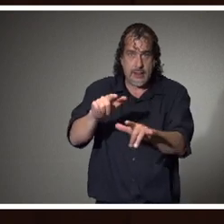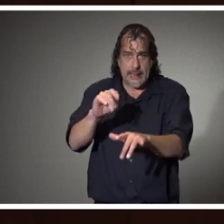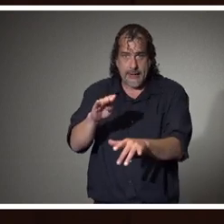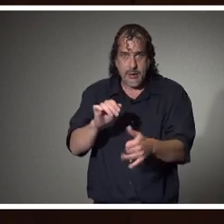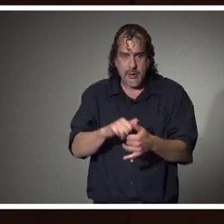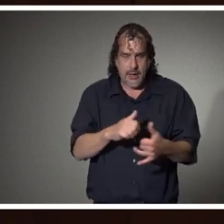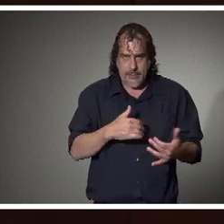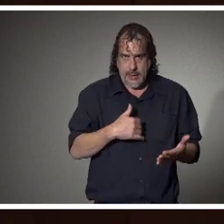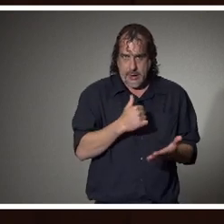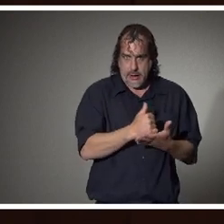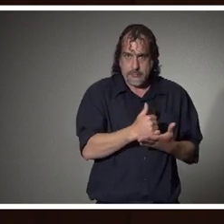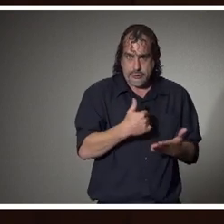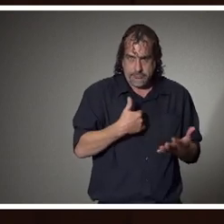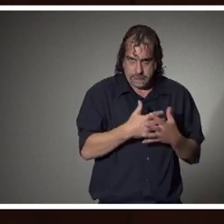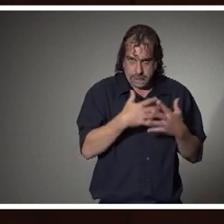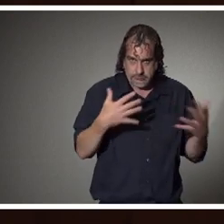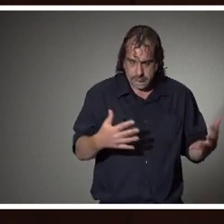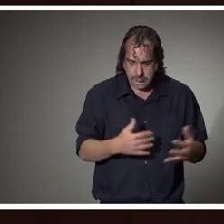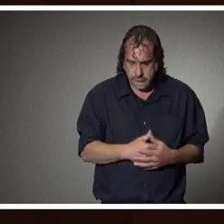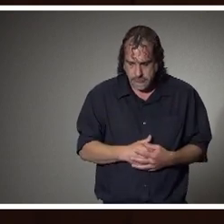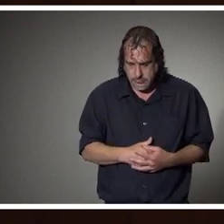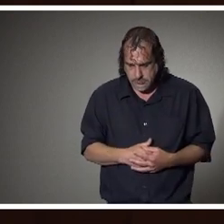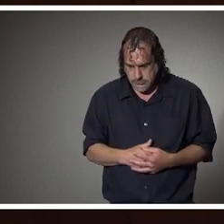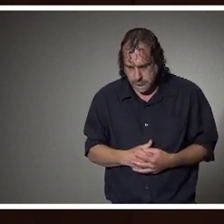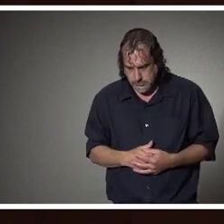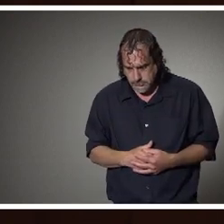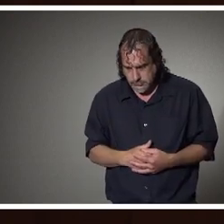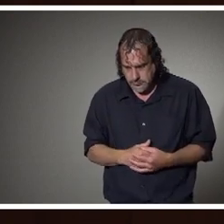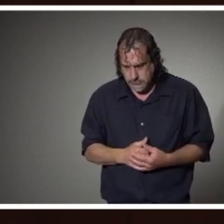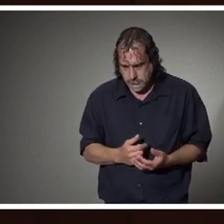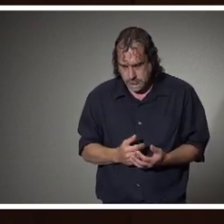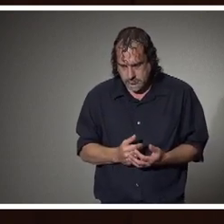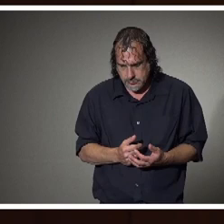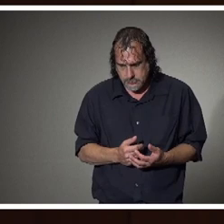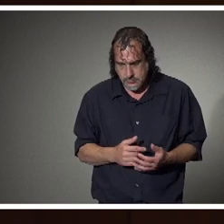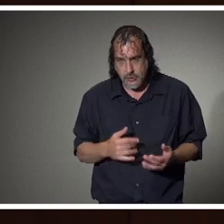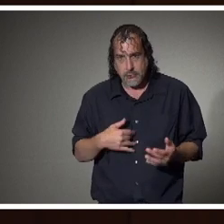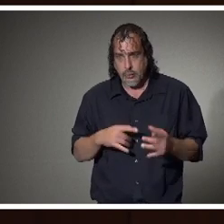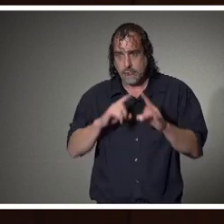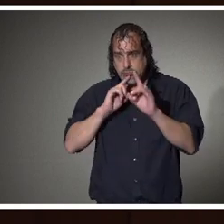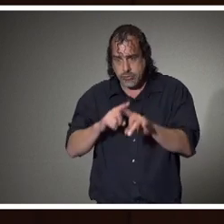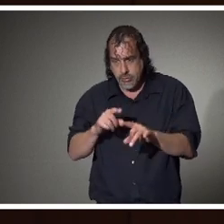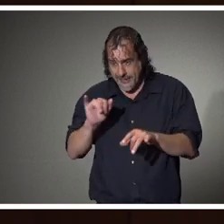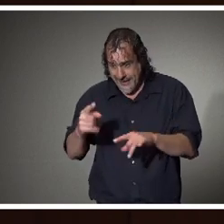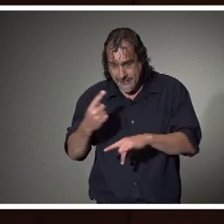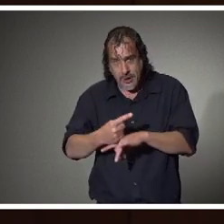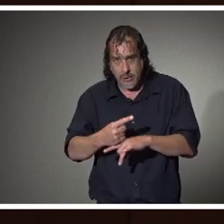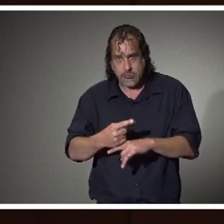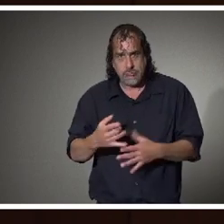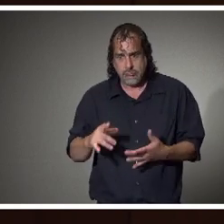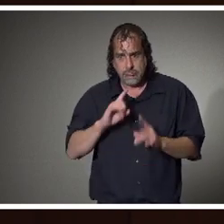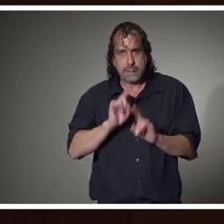soak up some of that capacity. We're pretty much running them the day we get them. So, there's no backlog.